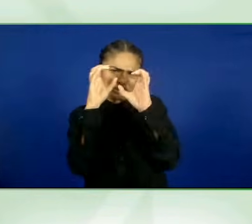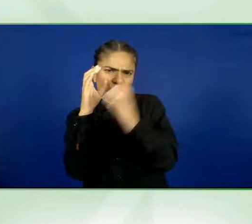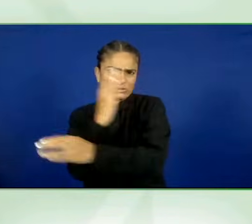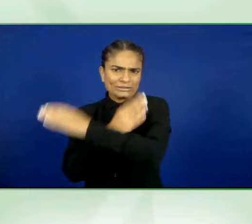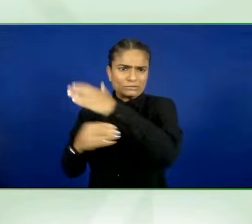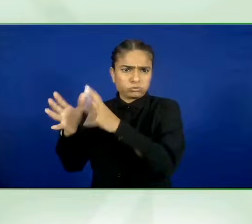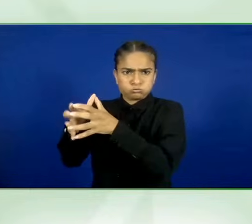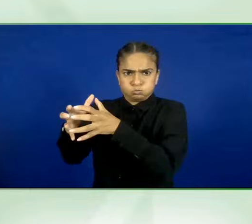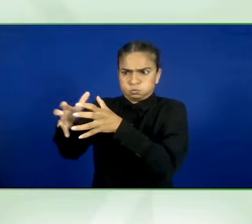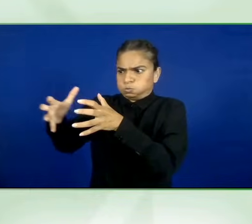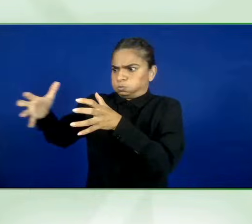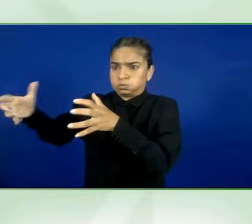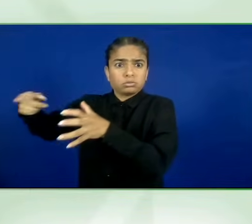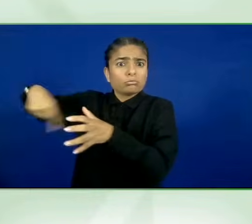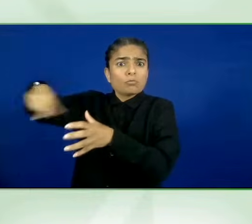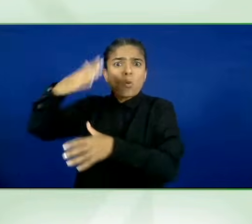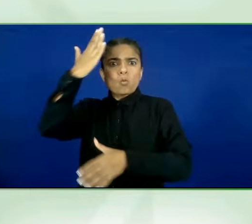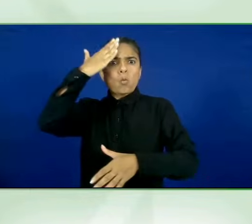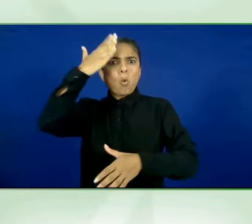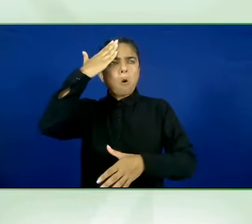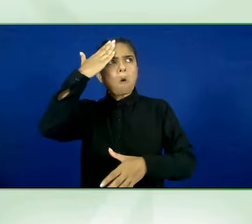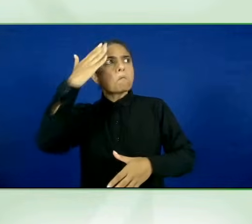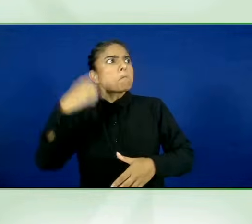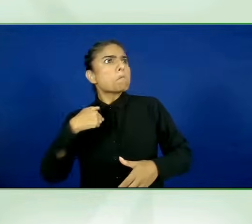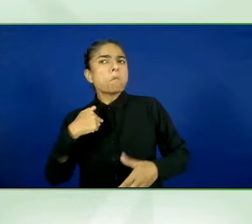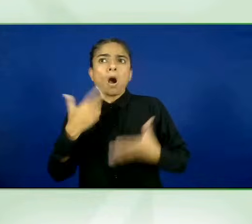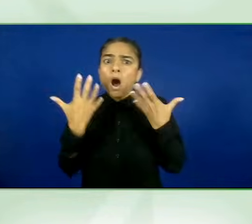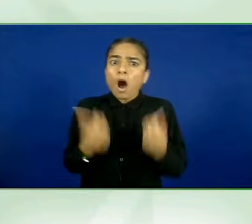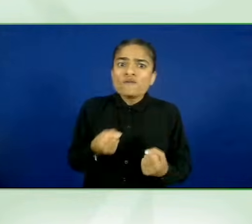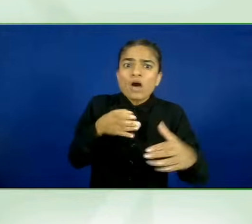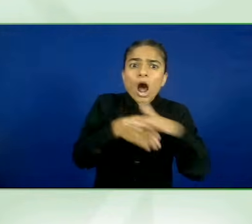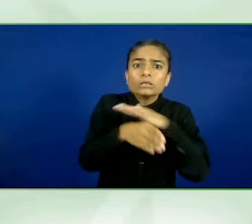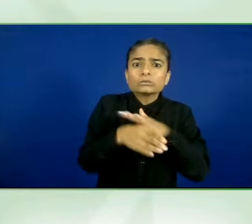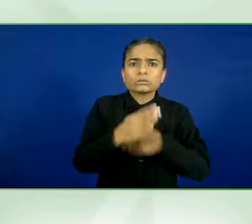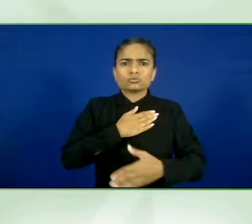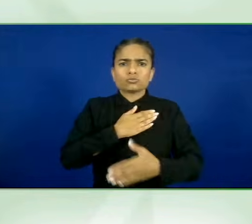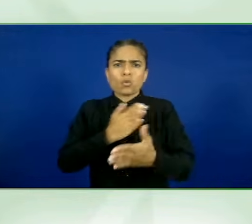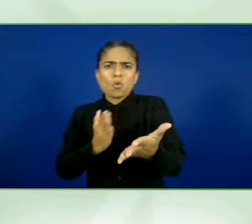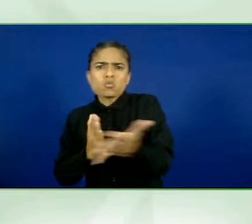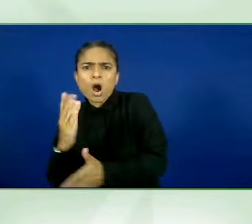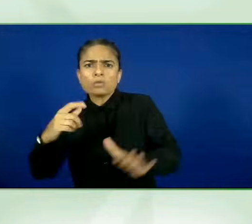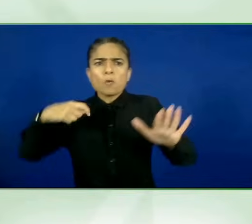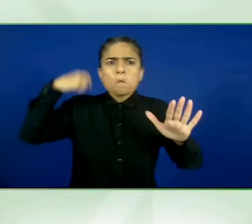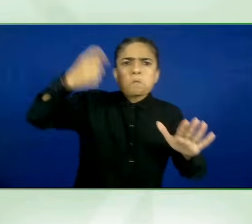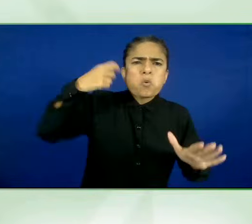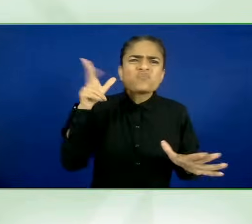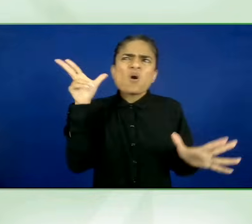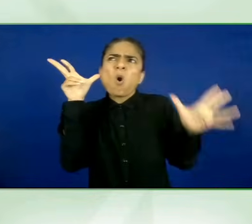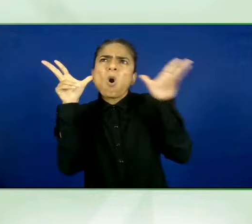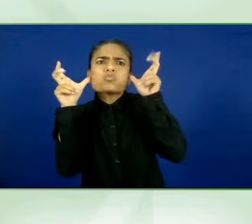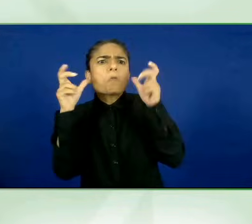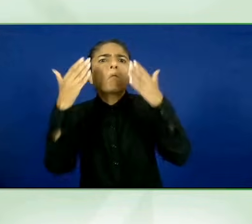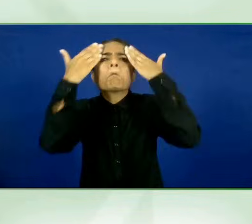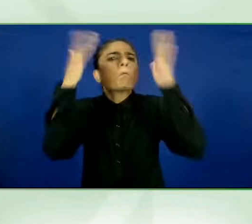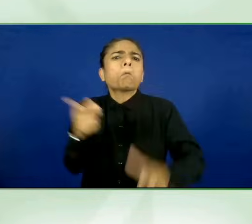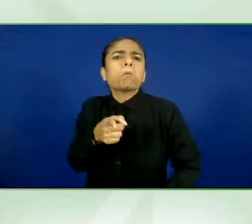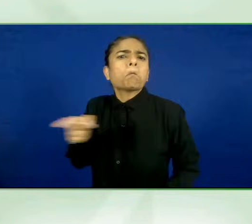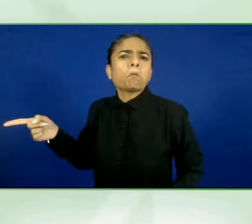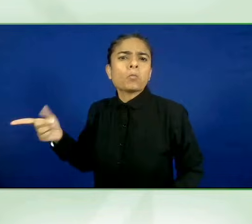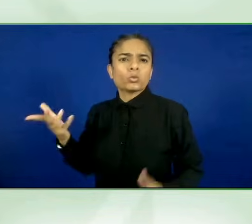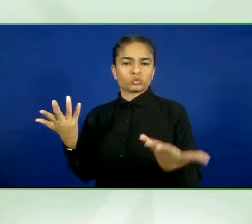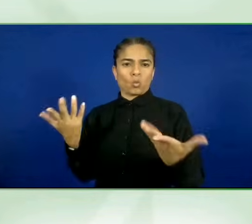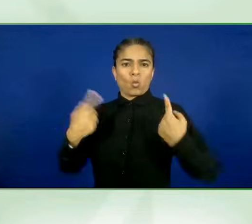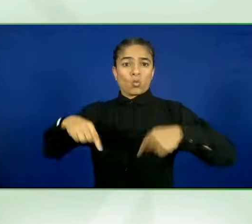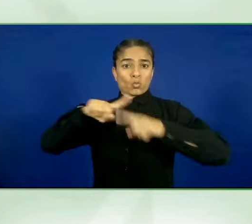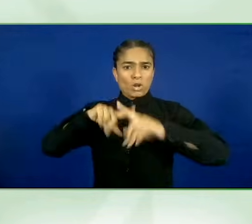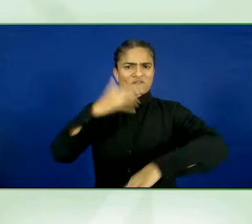Barrier Foundation, my team travels to various blind schools, NGOs, hostels where visually impaired or blind people recite in large